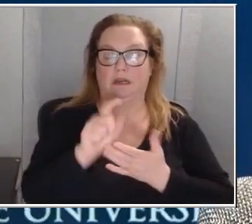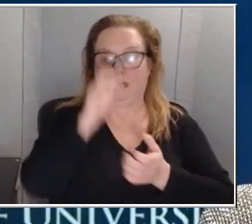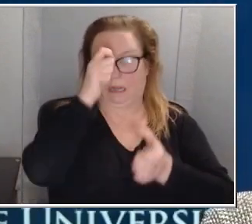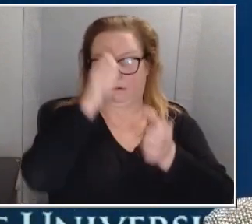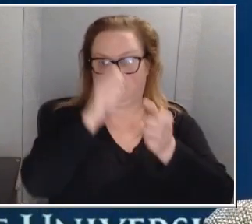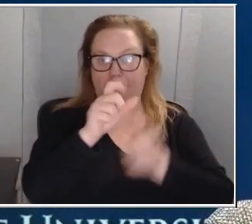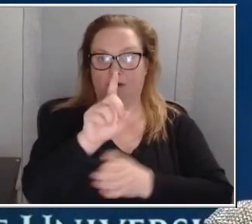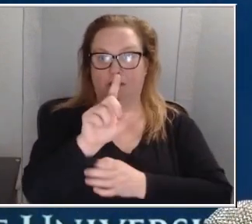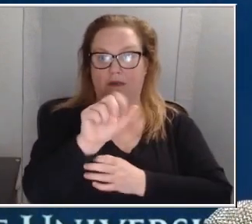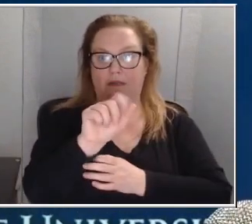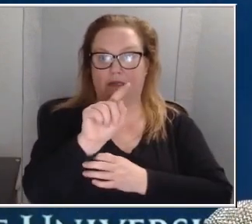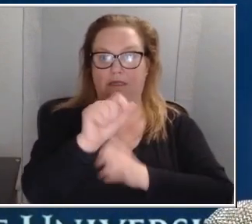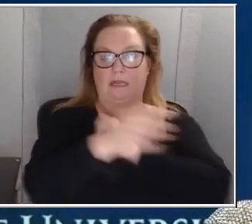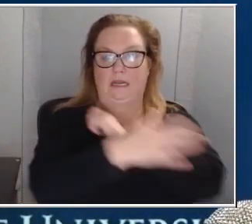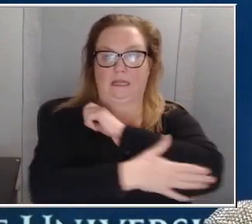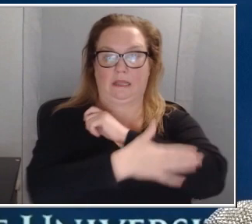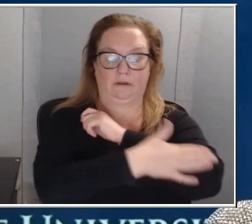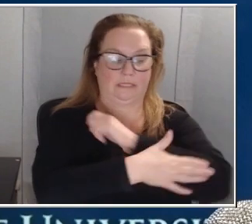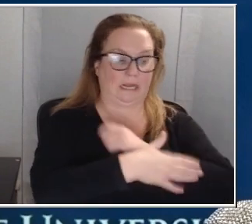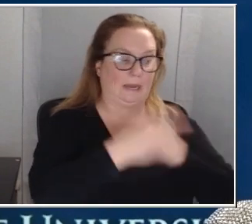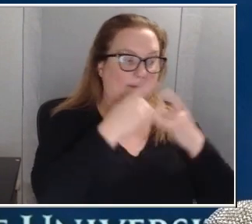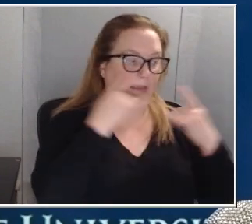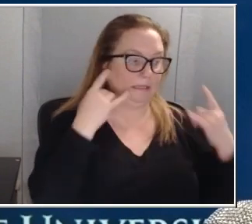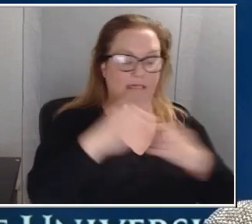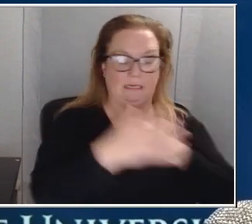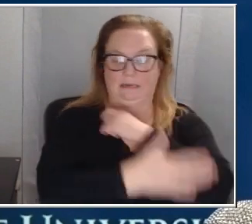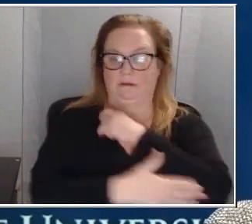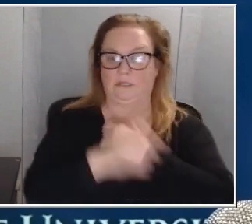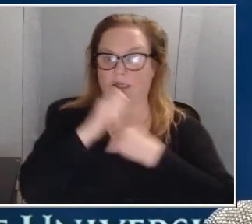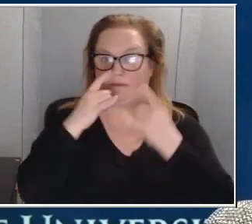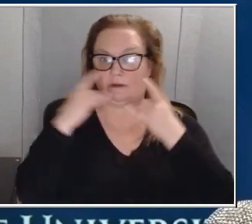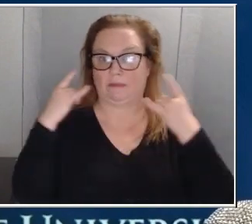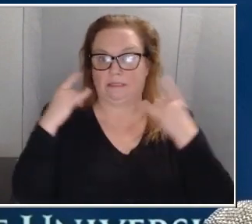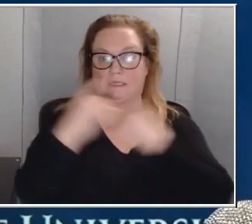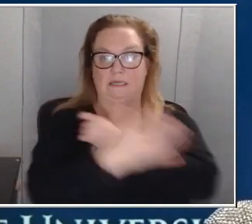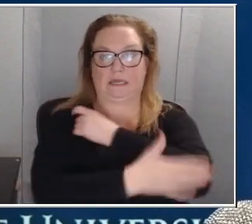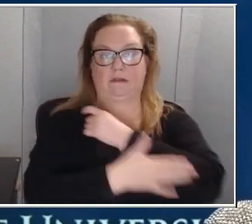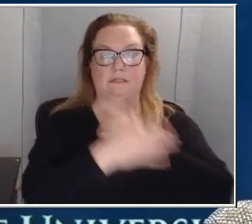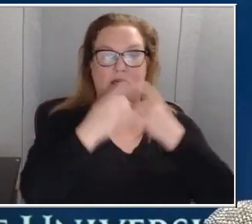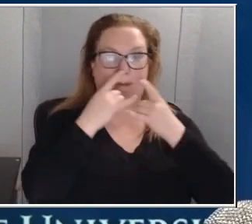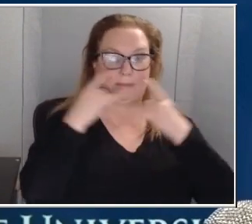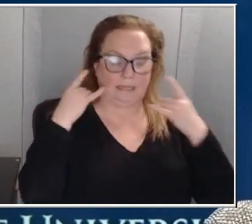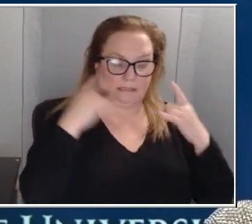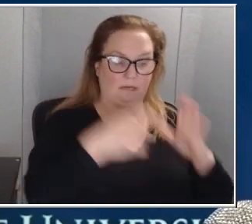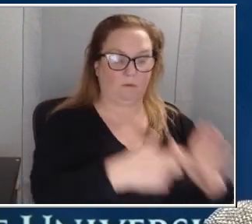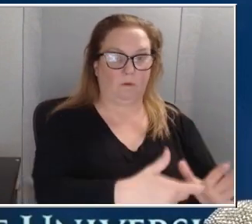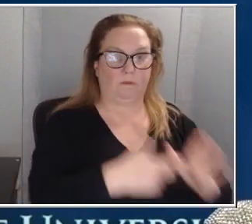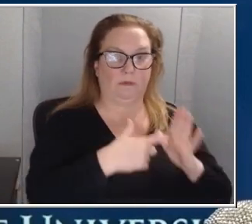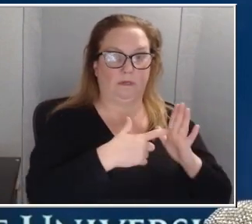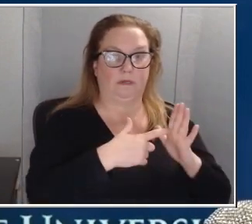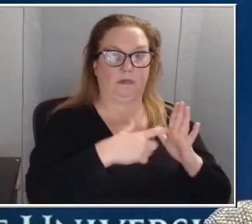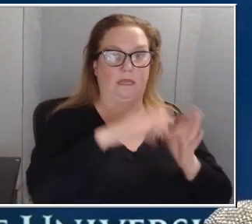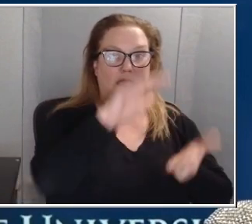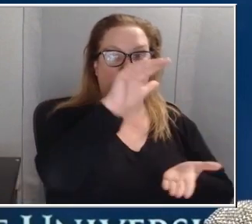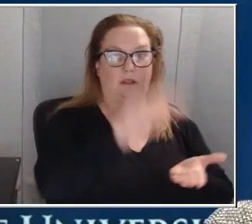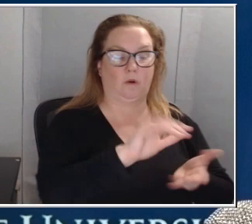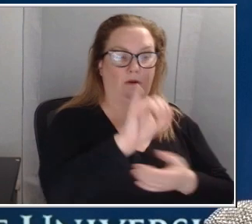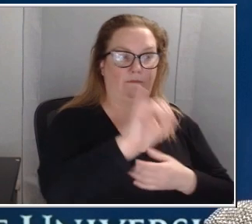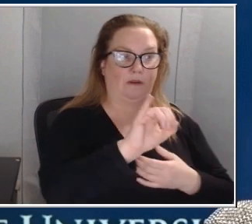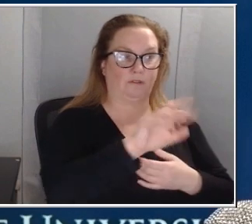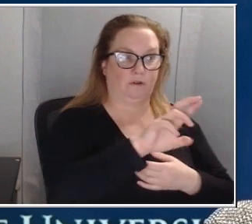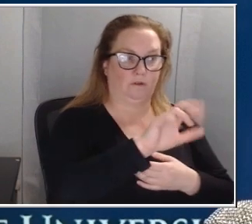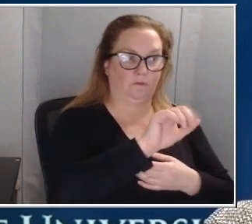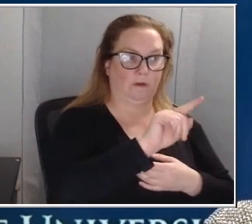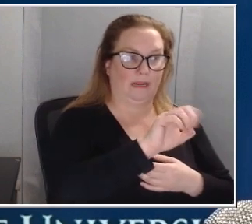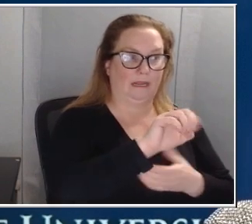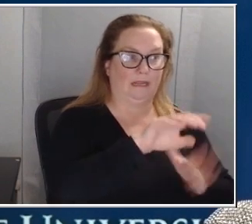at counties that had a mask and counties that didn't, and that the counties that had masking had a markedly lower infection rate, more than